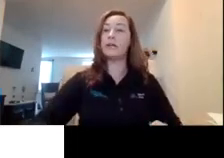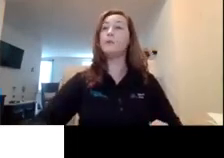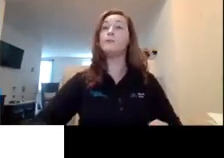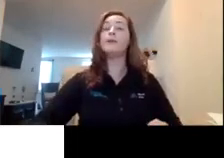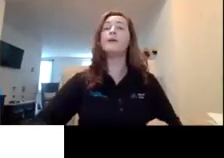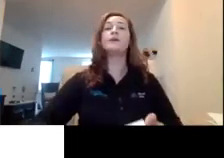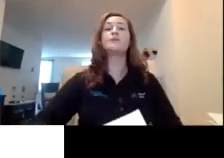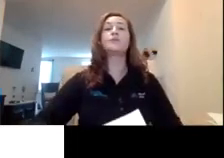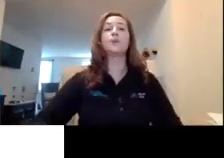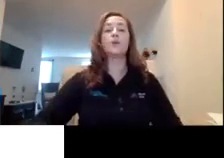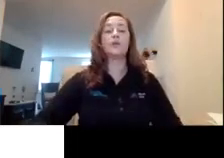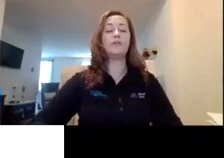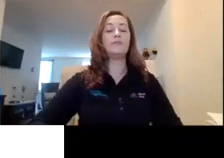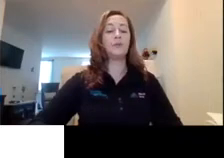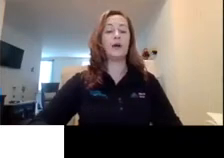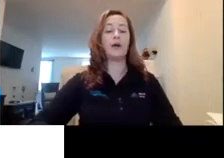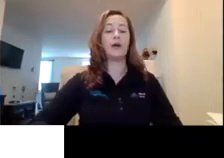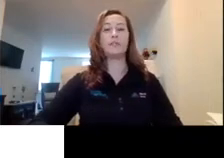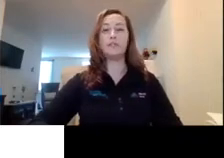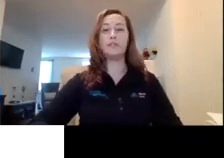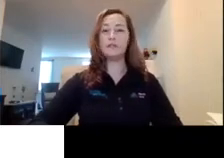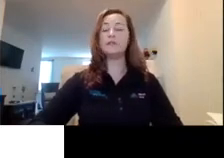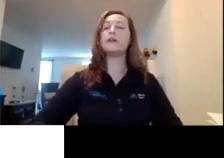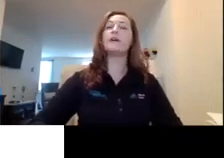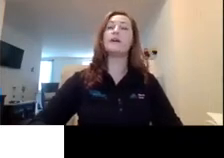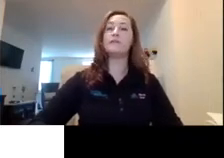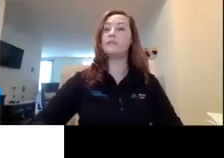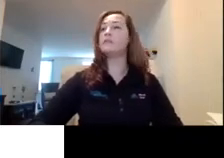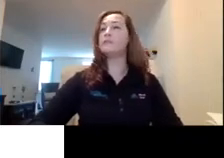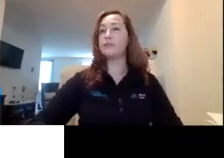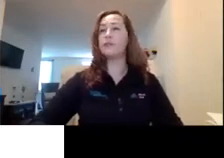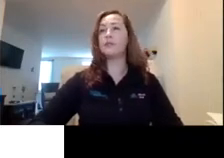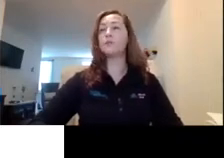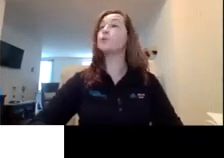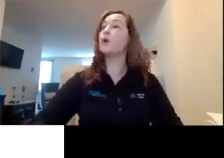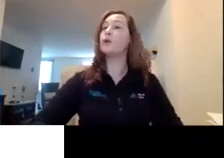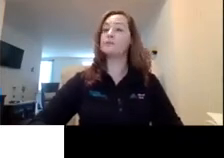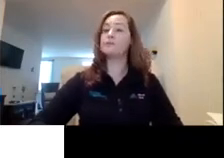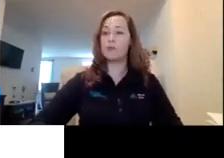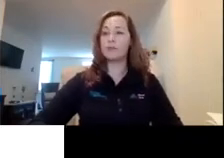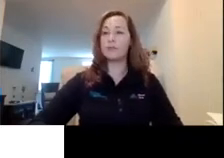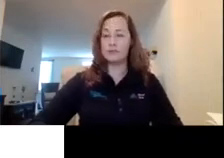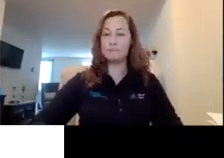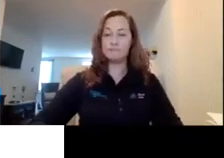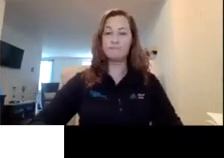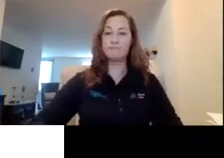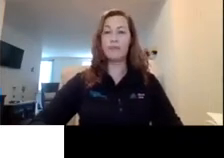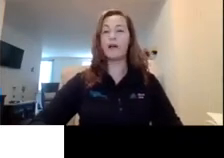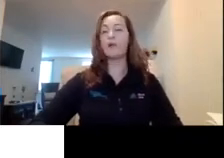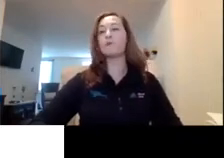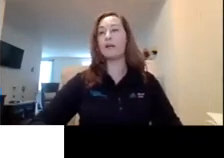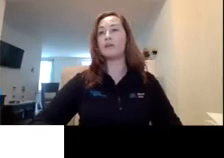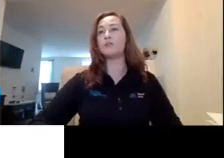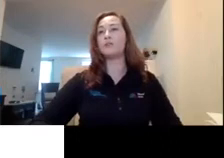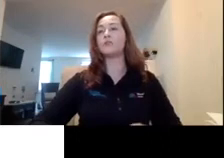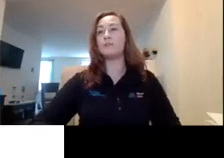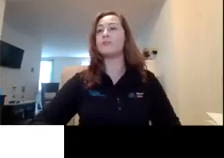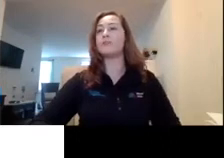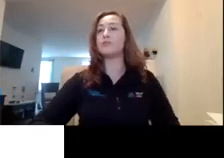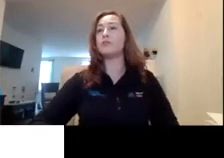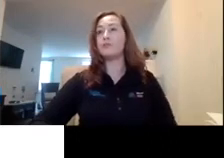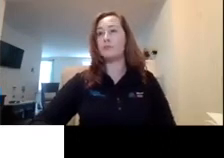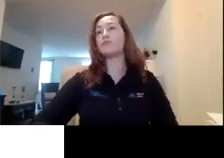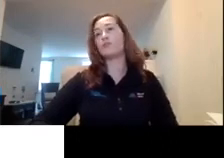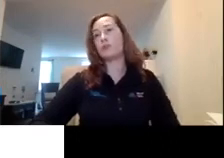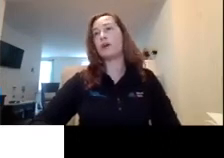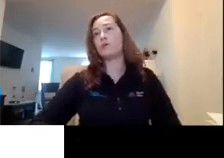right now. So if you have a need, feel free to call and request it. I'll provide you some